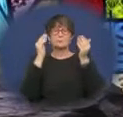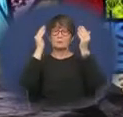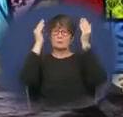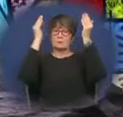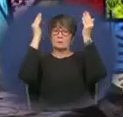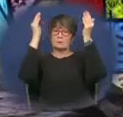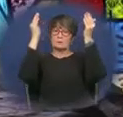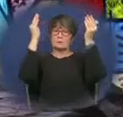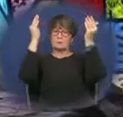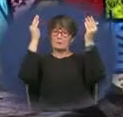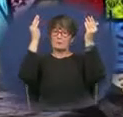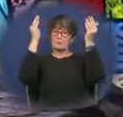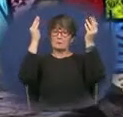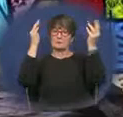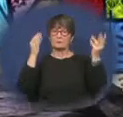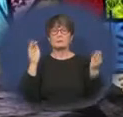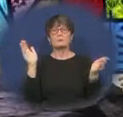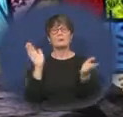alleluia,